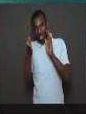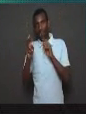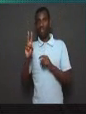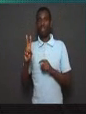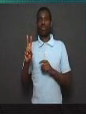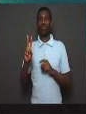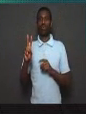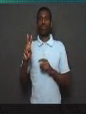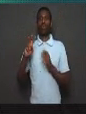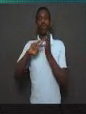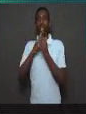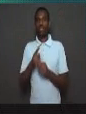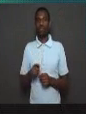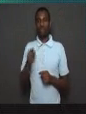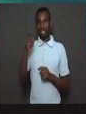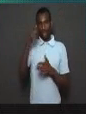63 degrees.